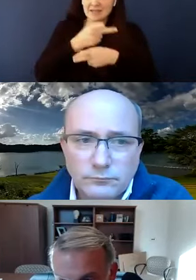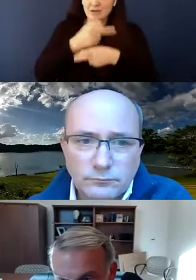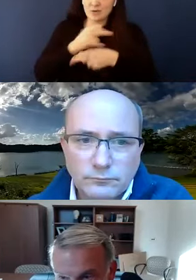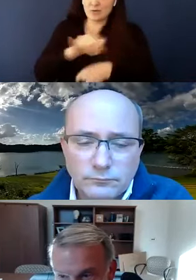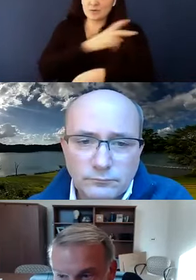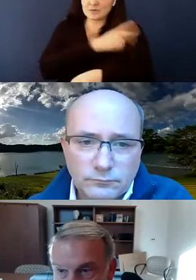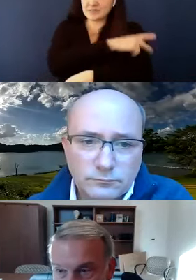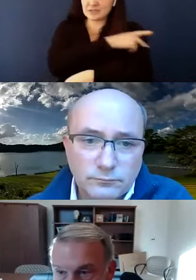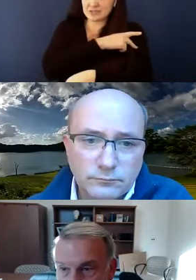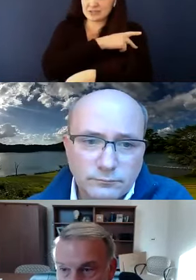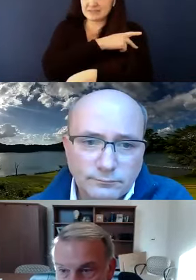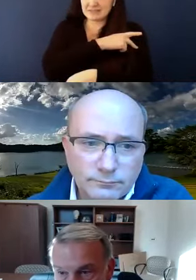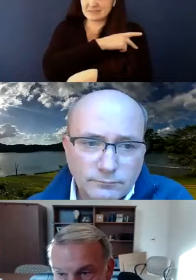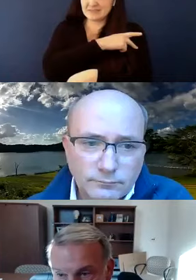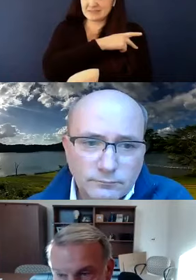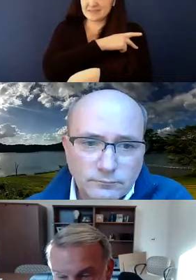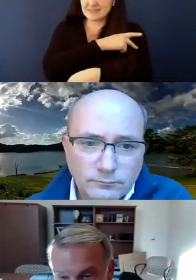just